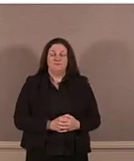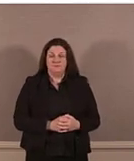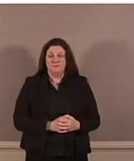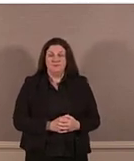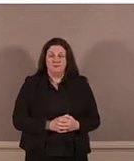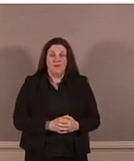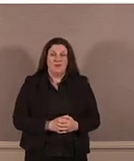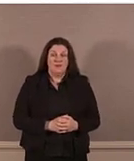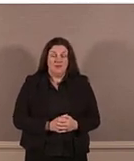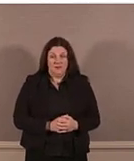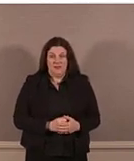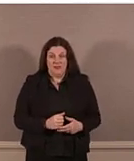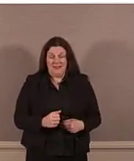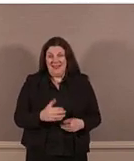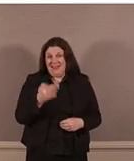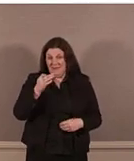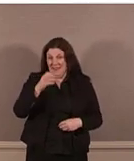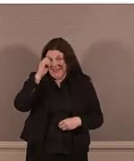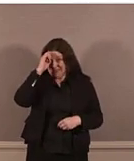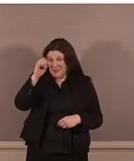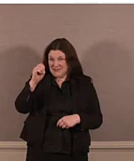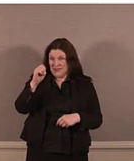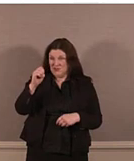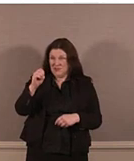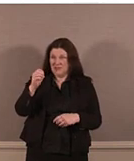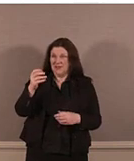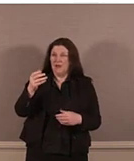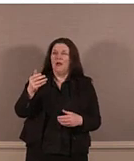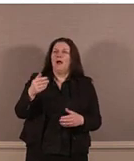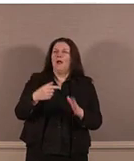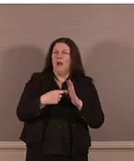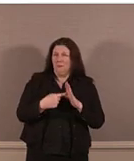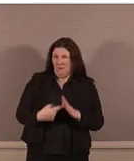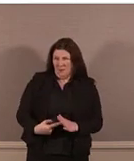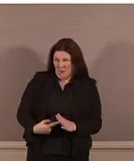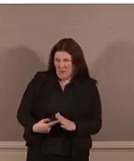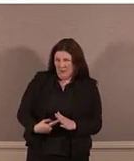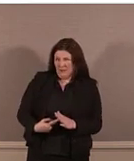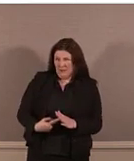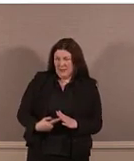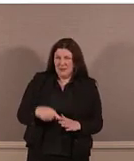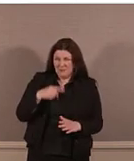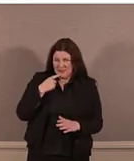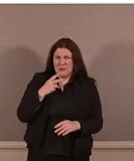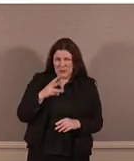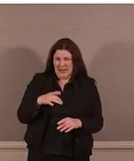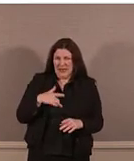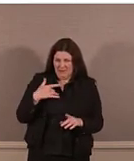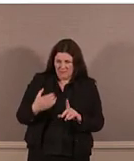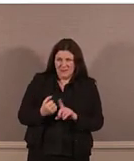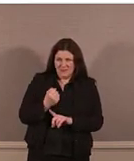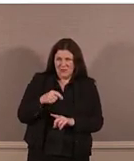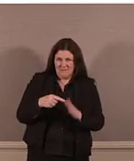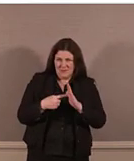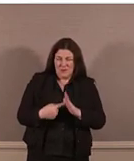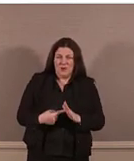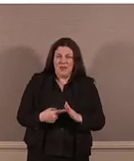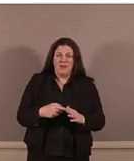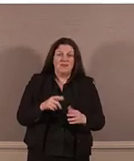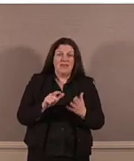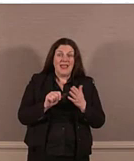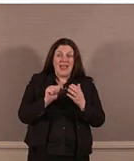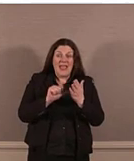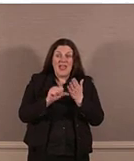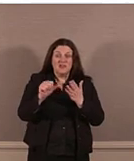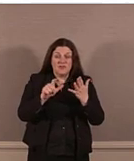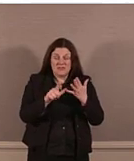the expectations placed on you is quite low, probably you'll live up to those expectations. And at the age of 7,